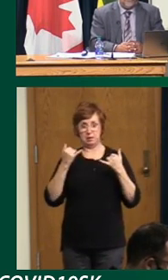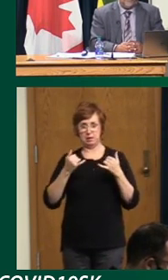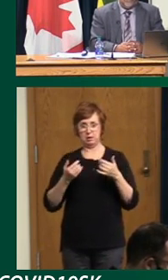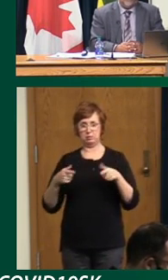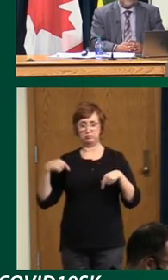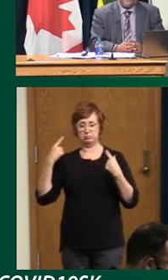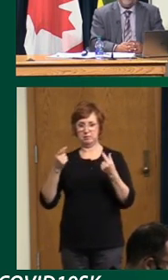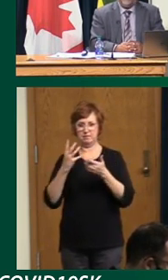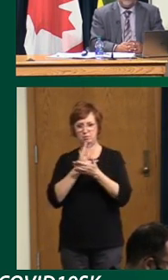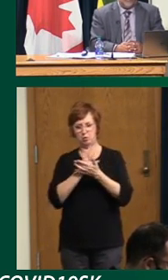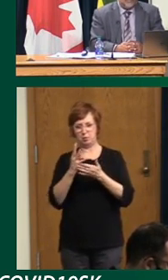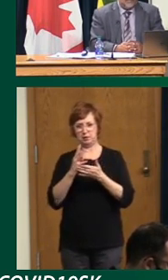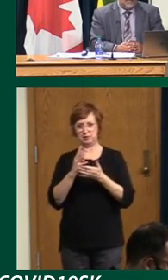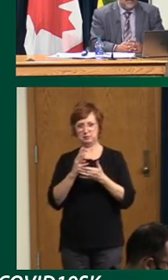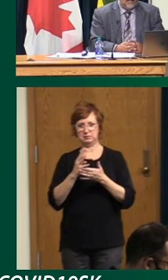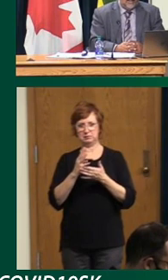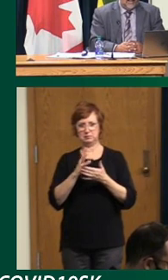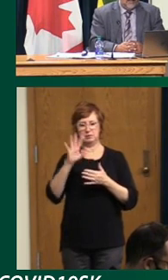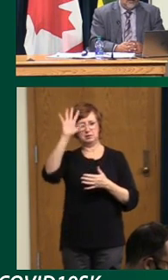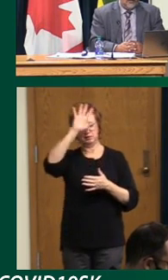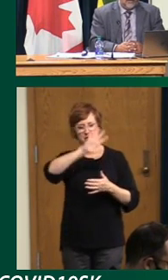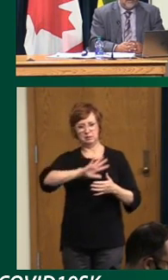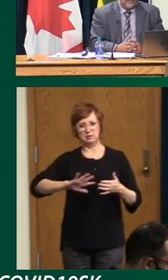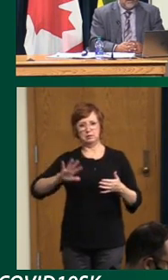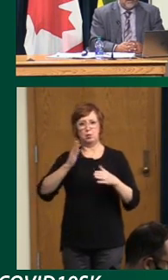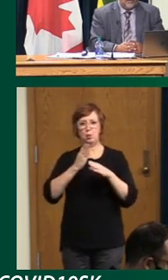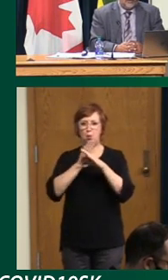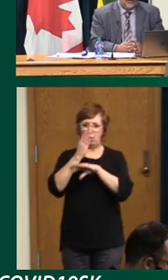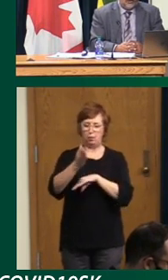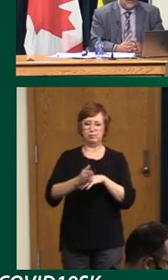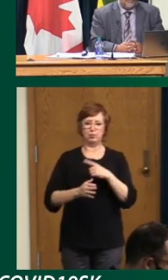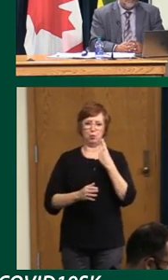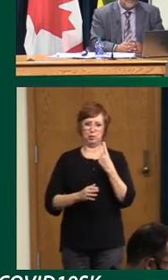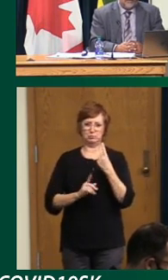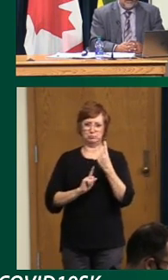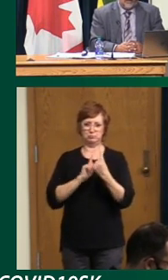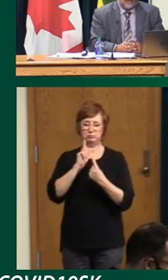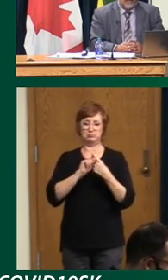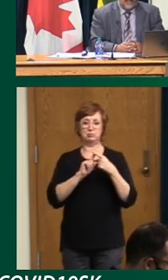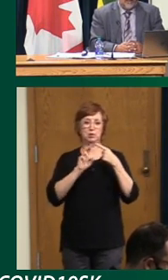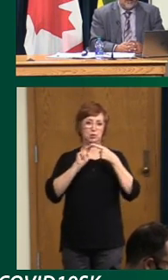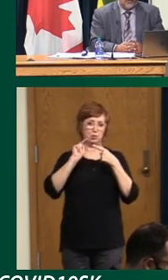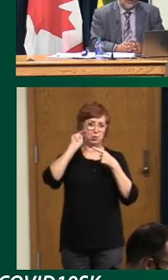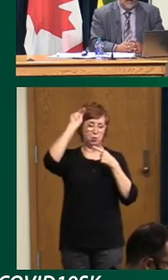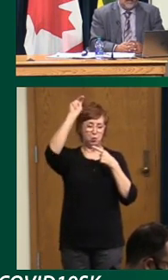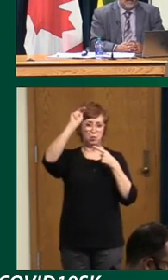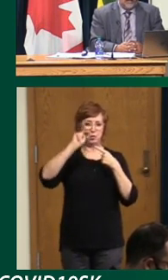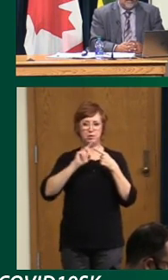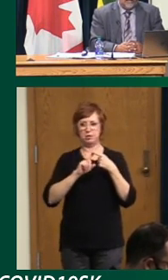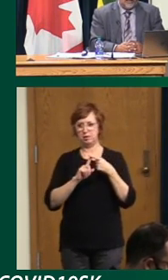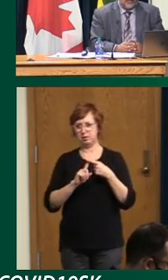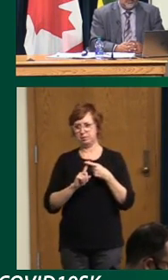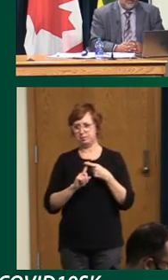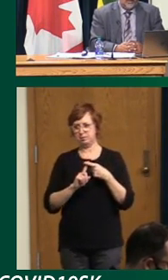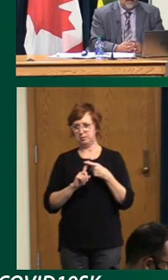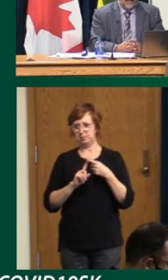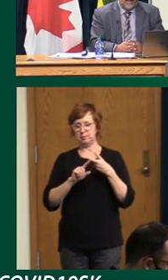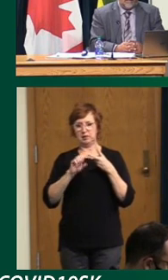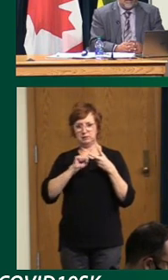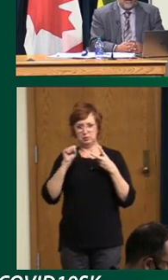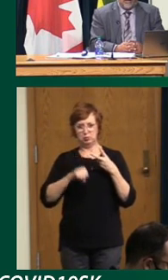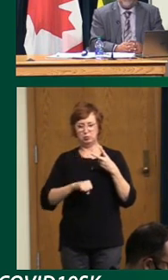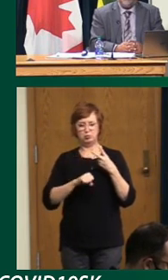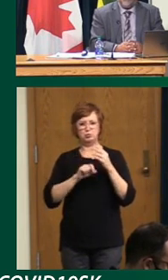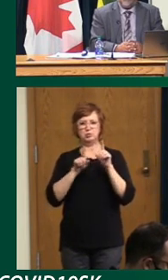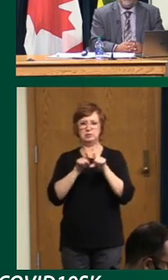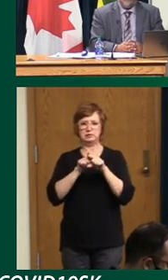it's been sustained over 1 provincially. And if you look at it by the north, sustained over 1. Saskatoon, it